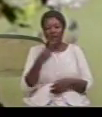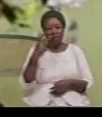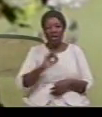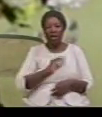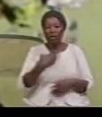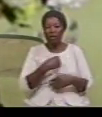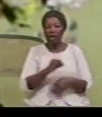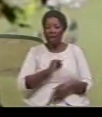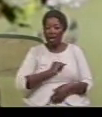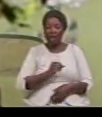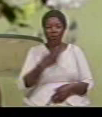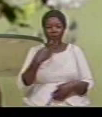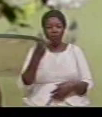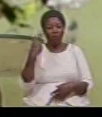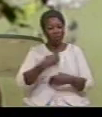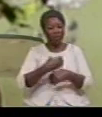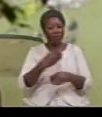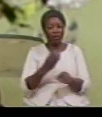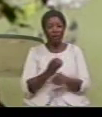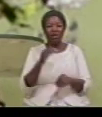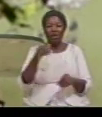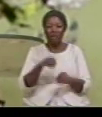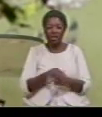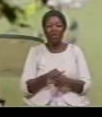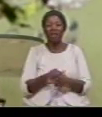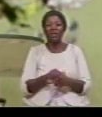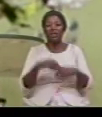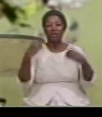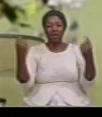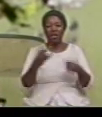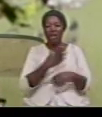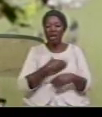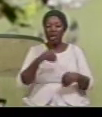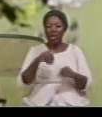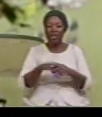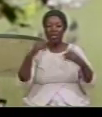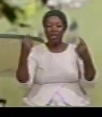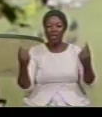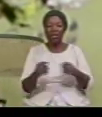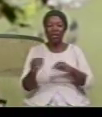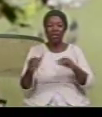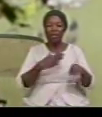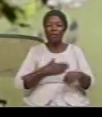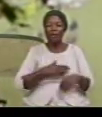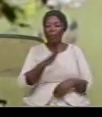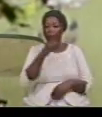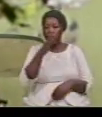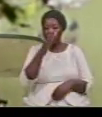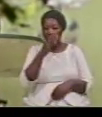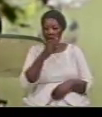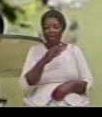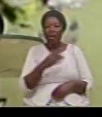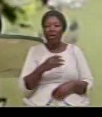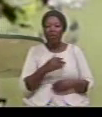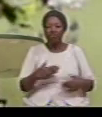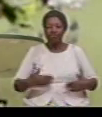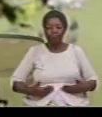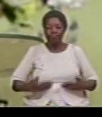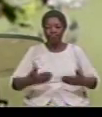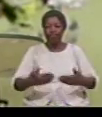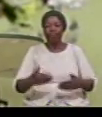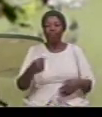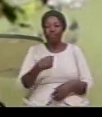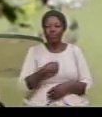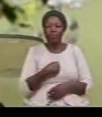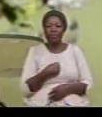iniquity, and in sin did my mother conceive me. In Leviticus chapter 13, from verse 1 to